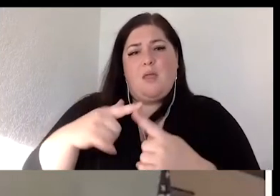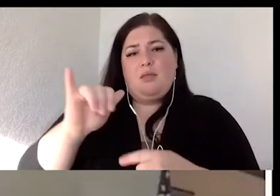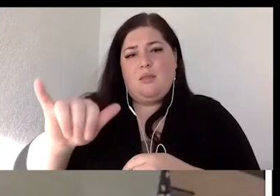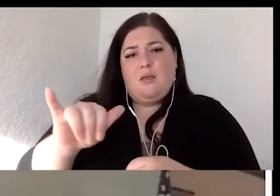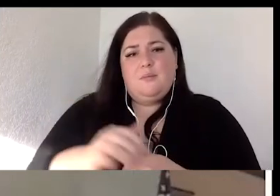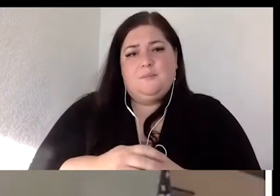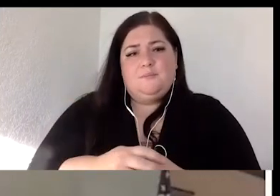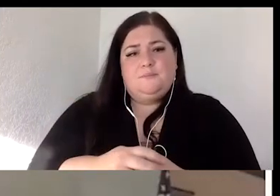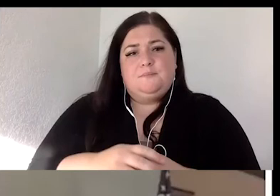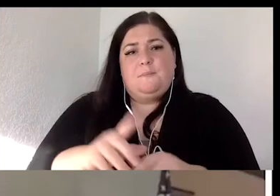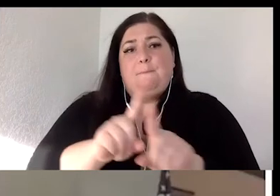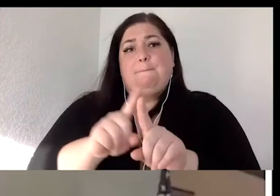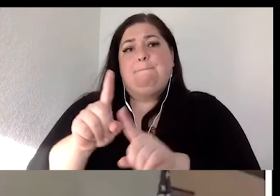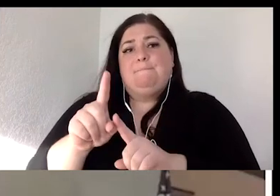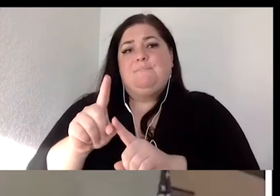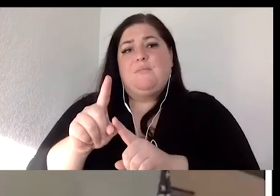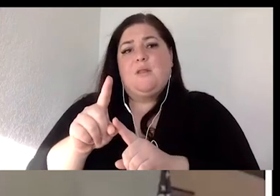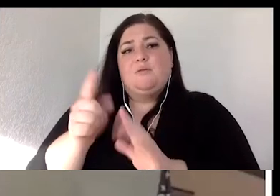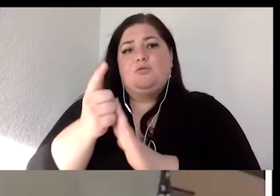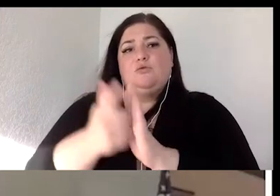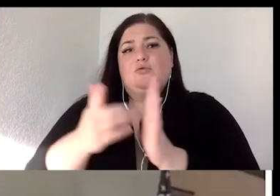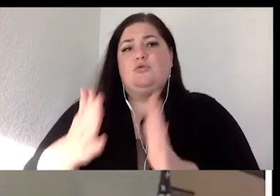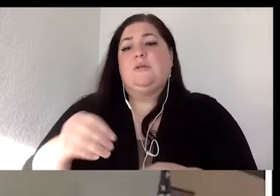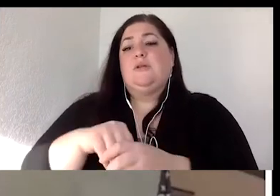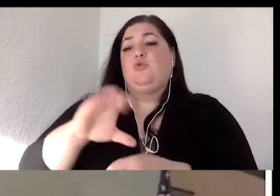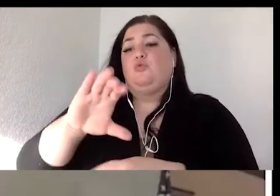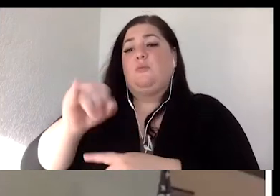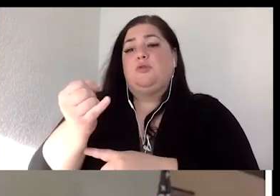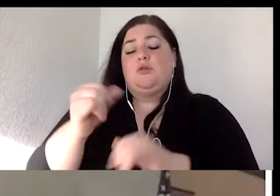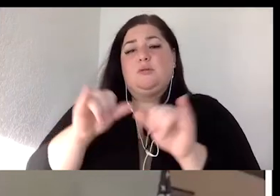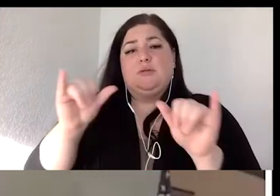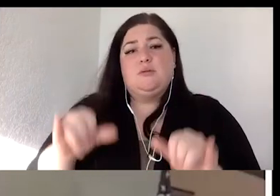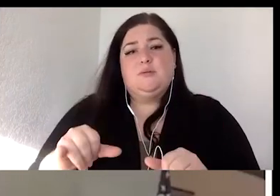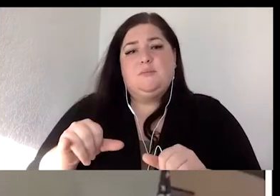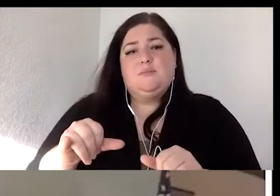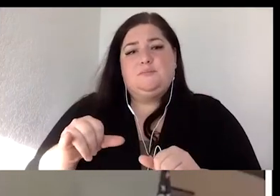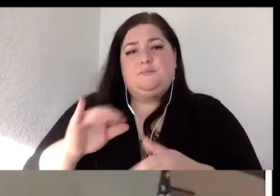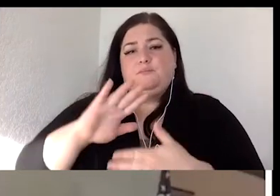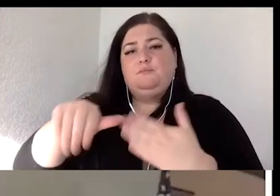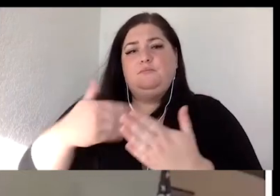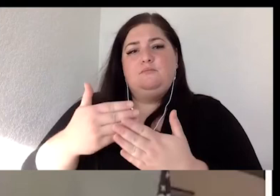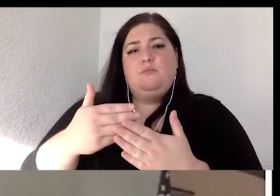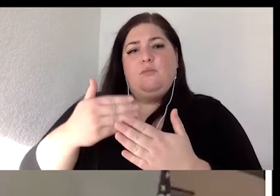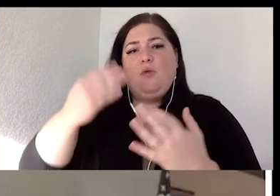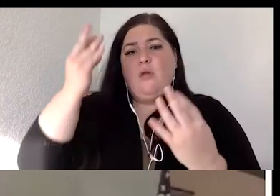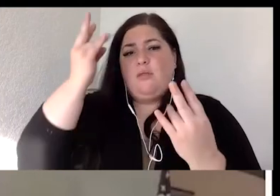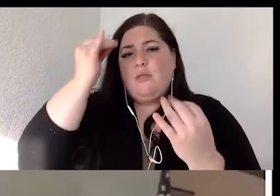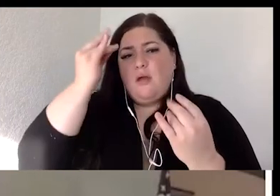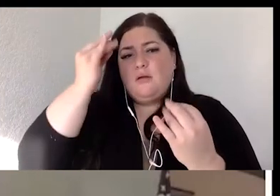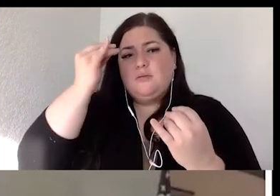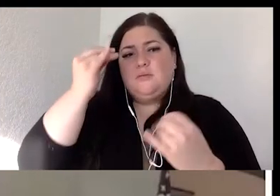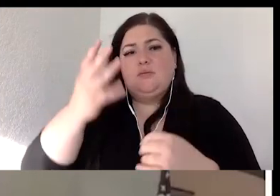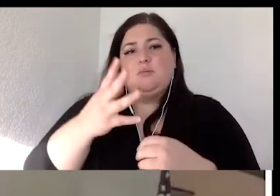the criminal justice system, when I became prosecutor, all those high thoughts and